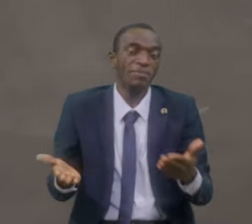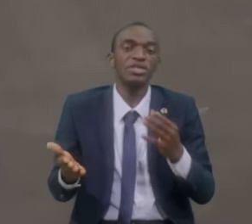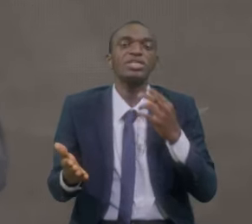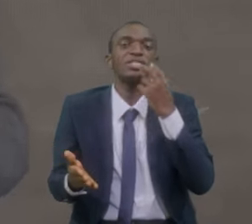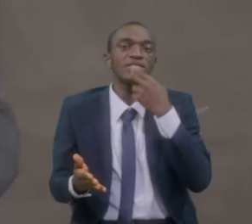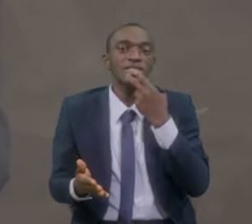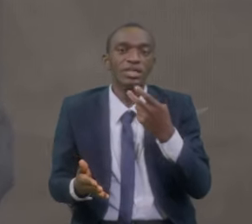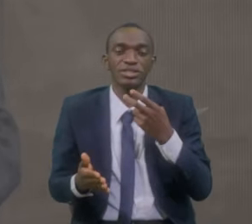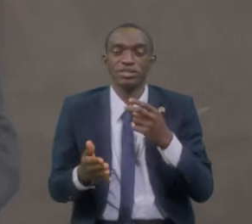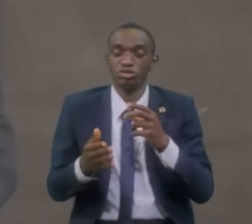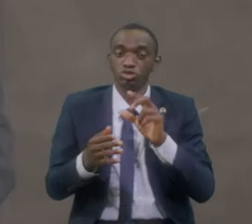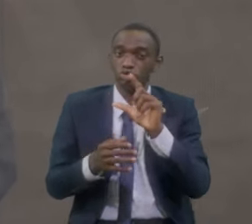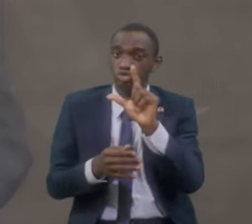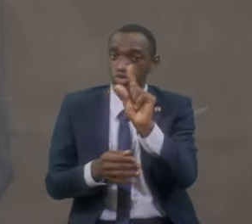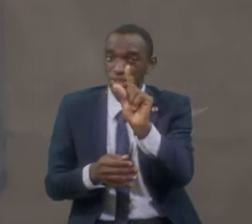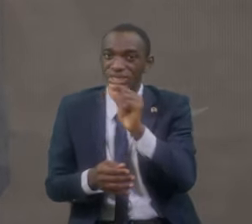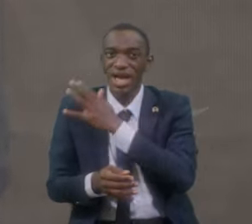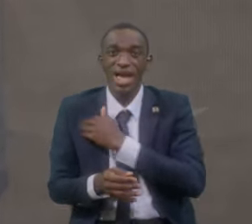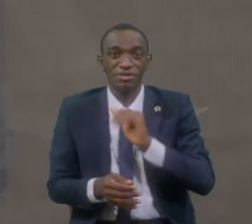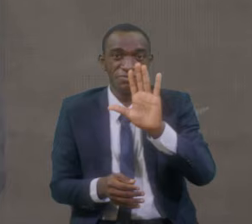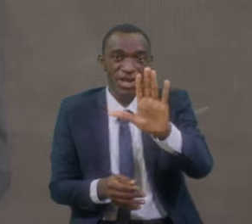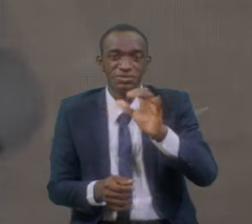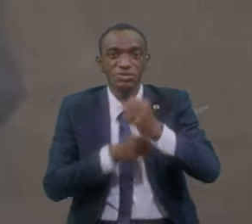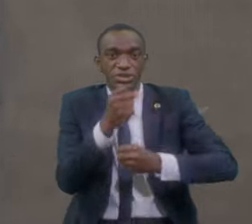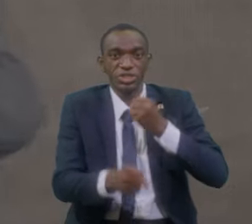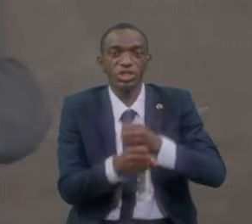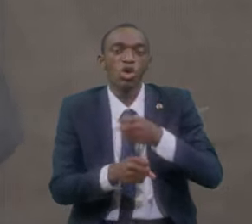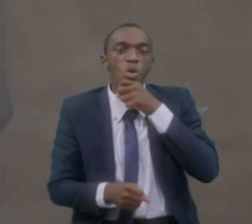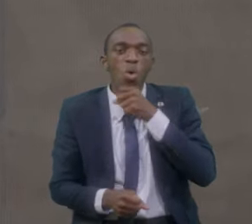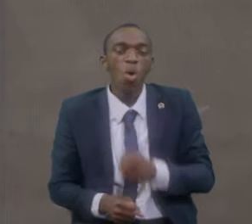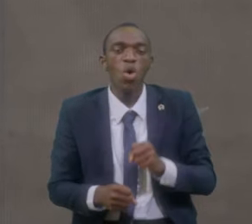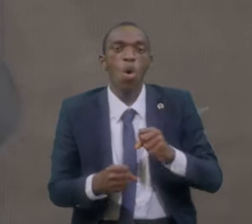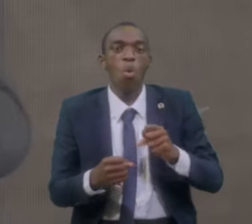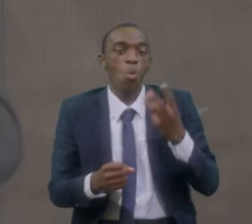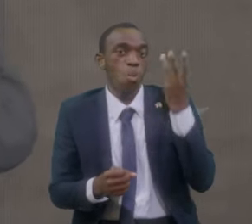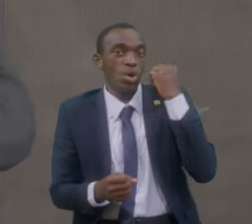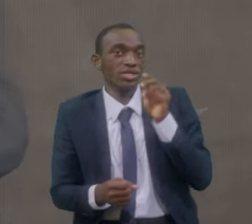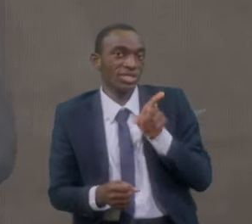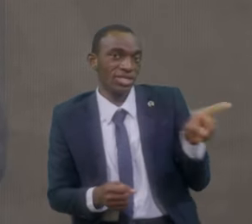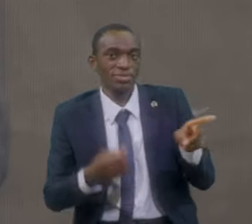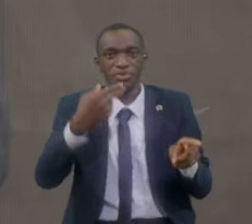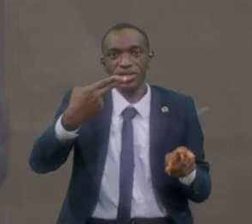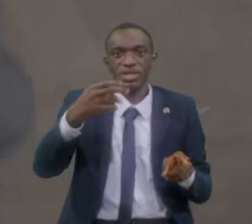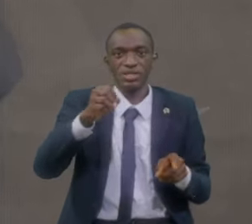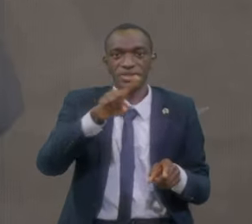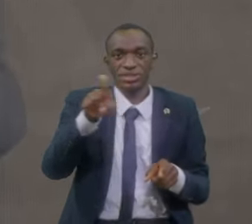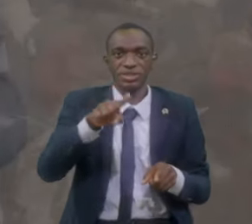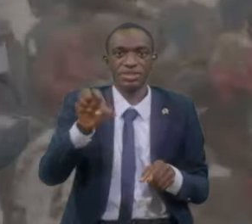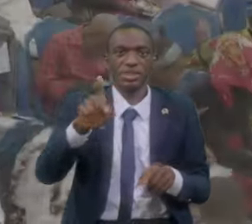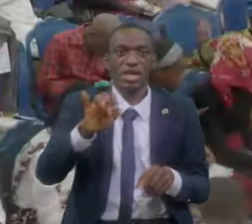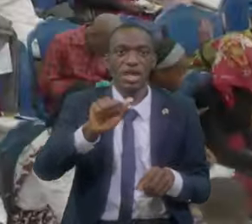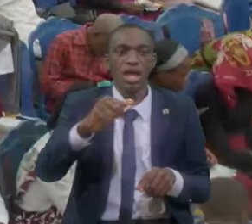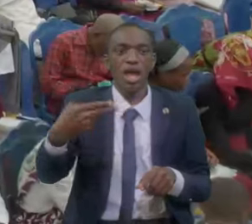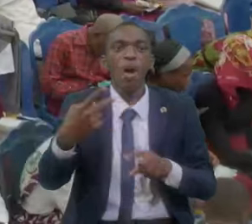25 years old was he, Ezekiah, when he began to reign,